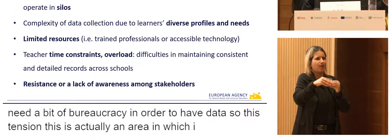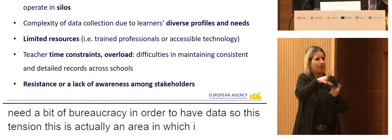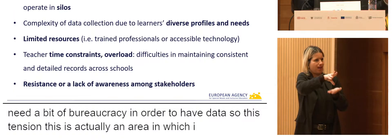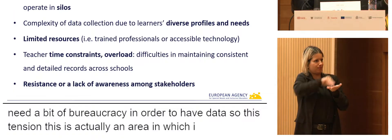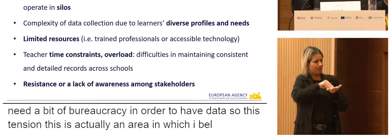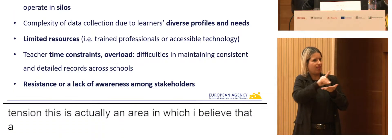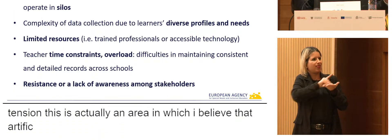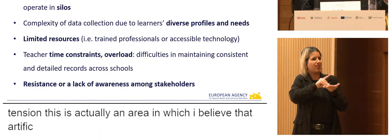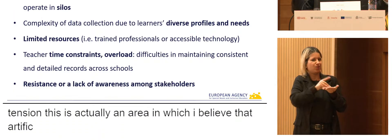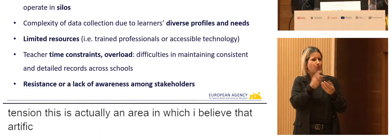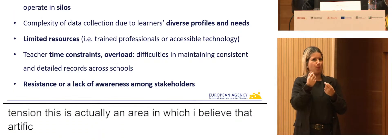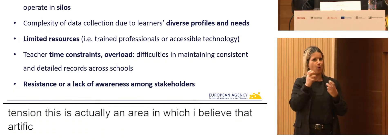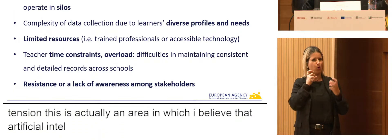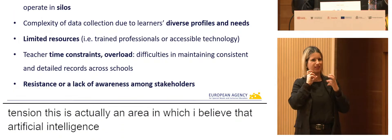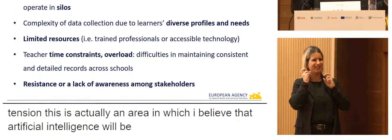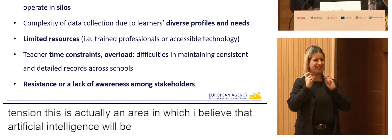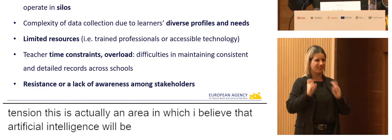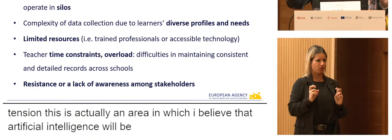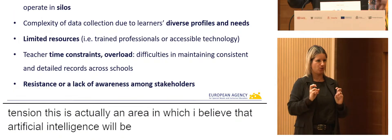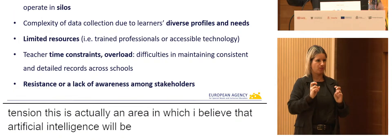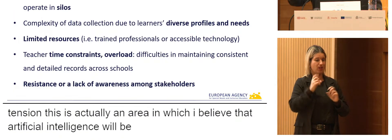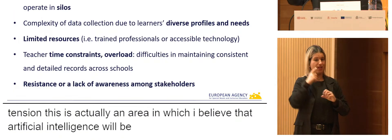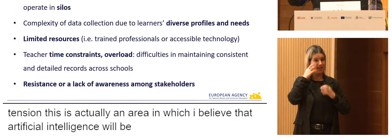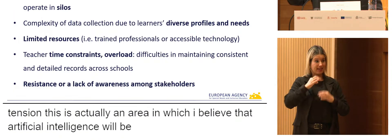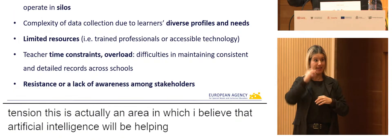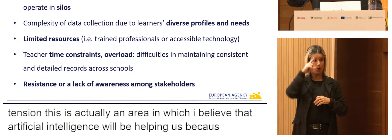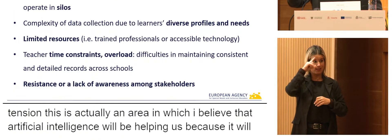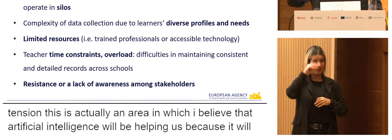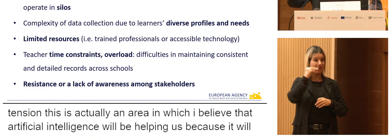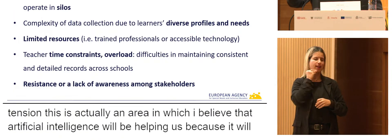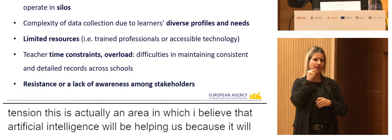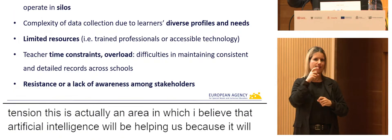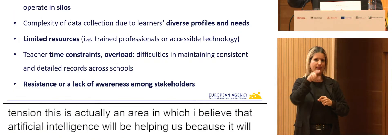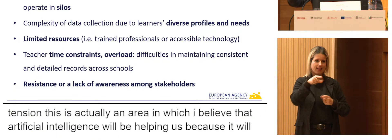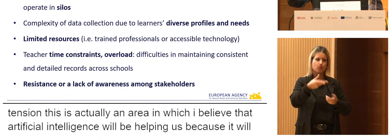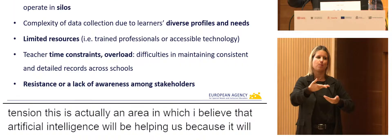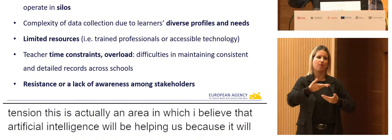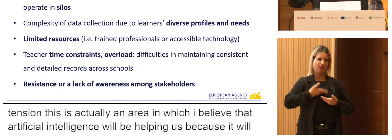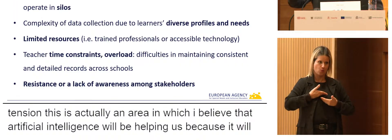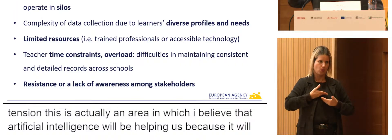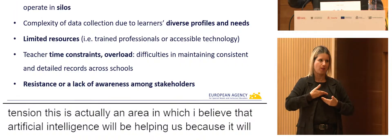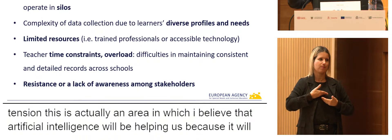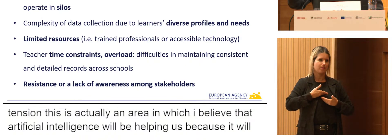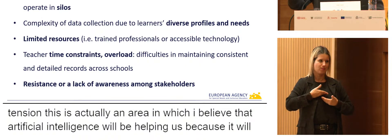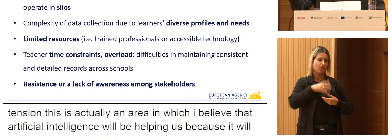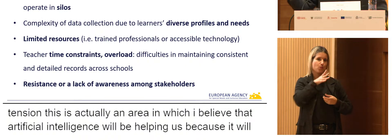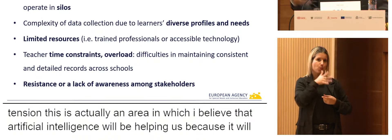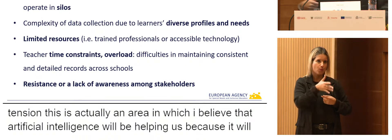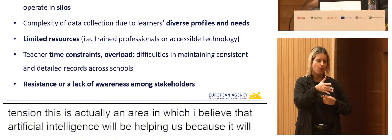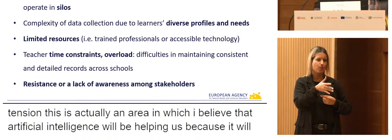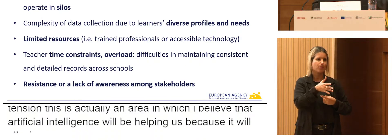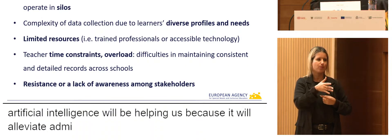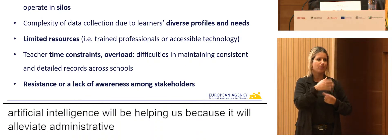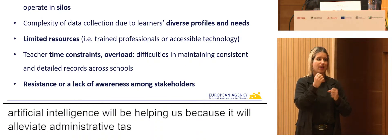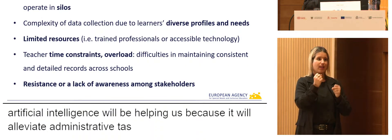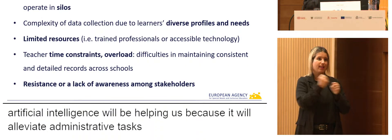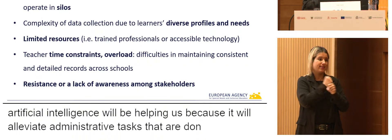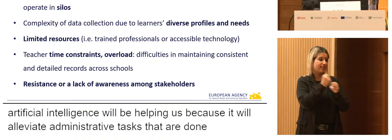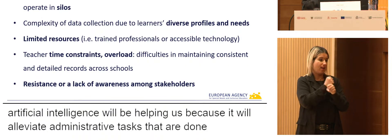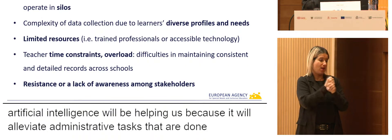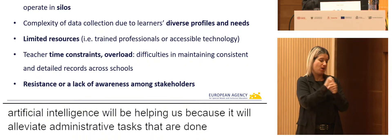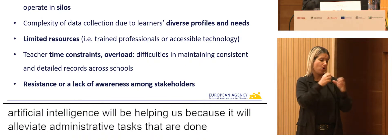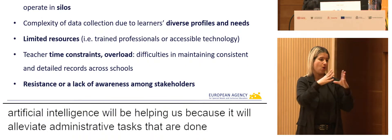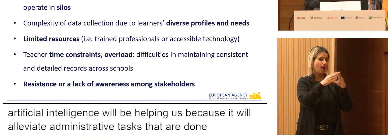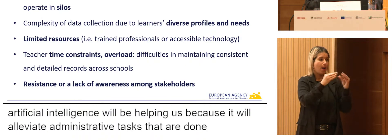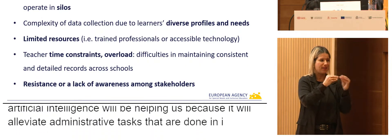artificial intelligence will be helping us, because it will alleviate administrative tasks that are done. In the